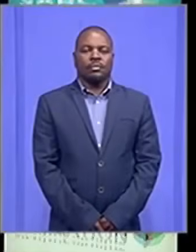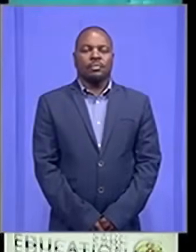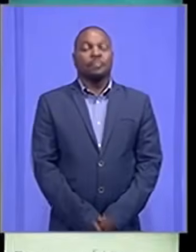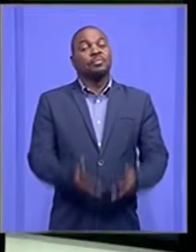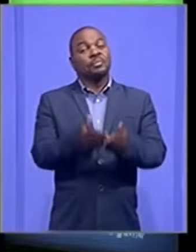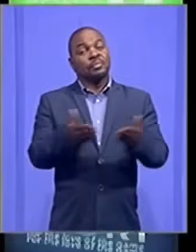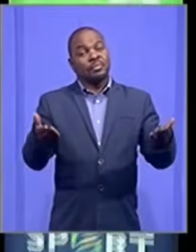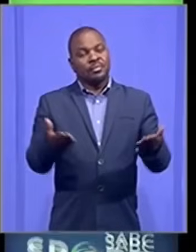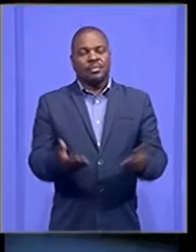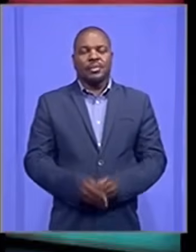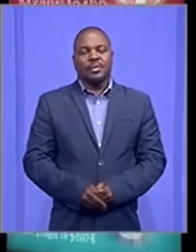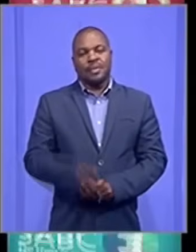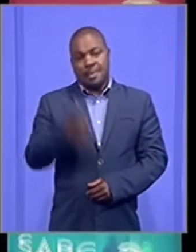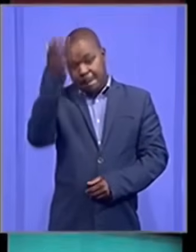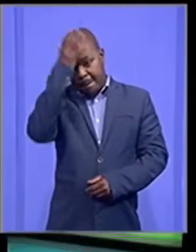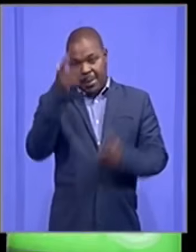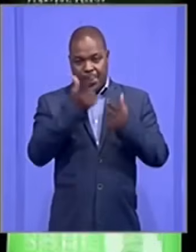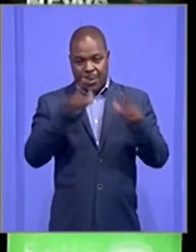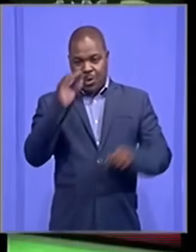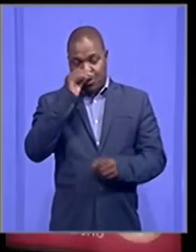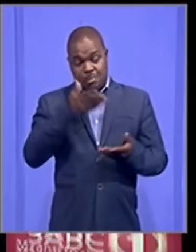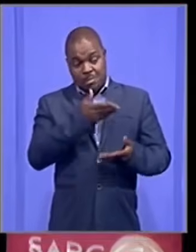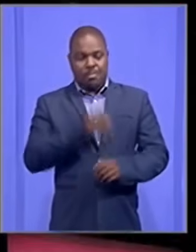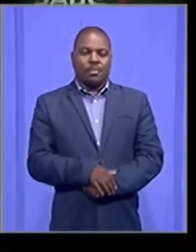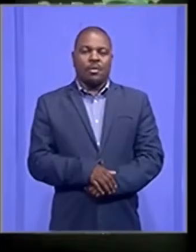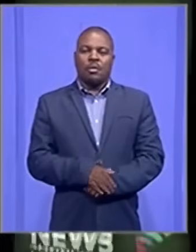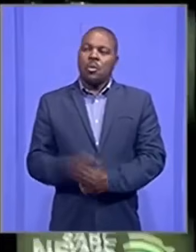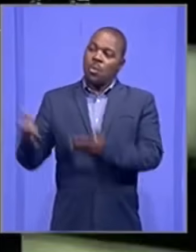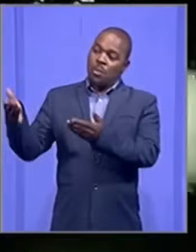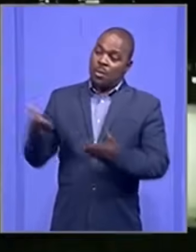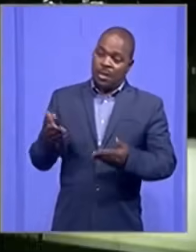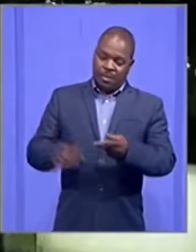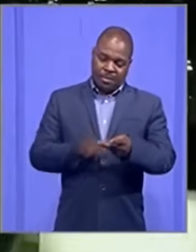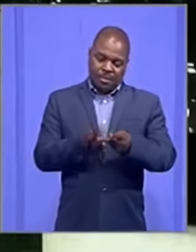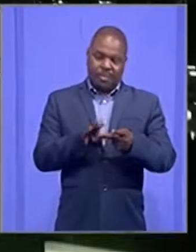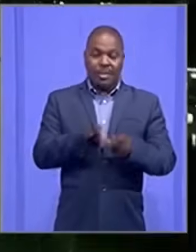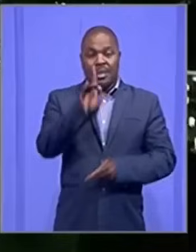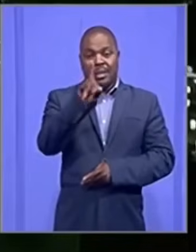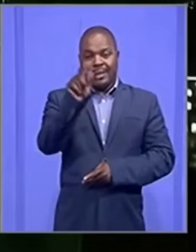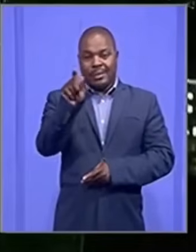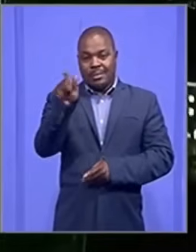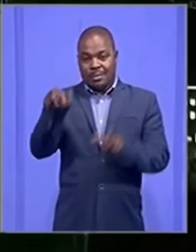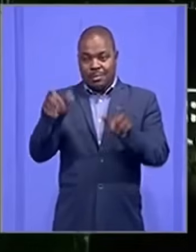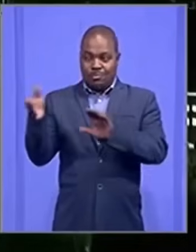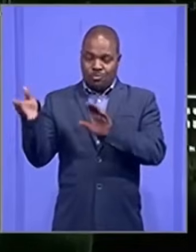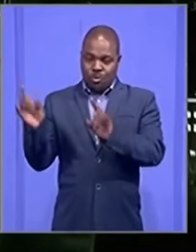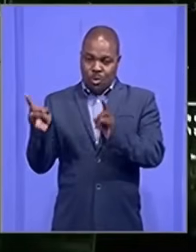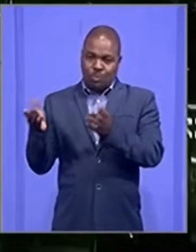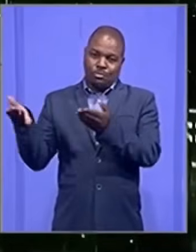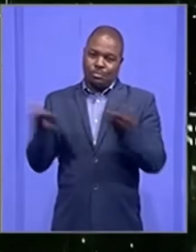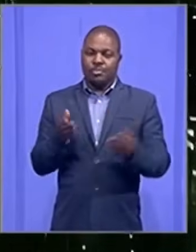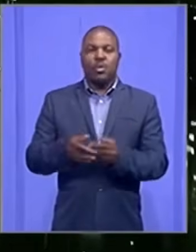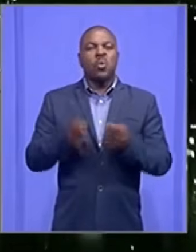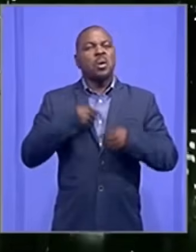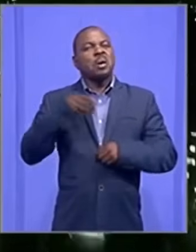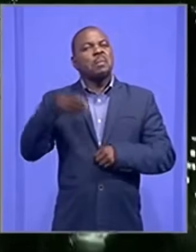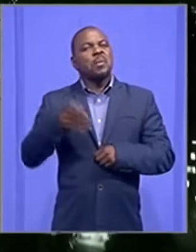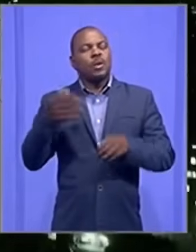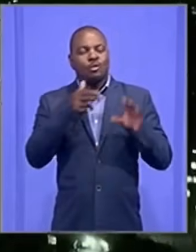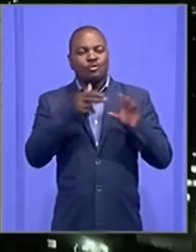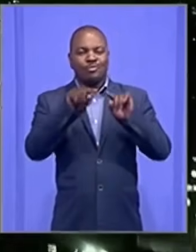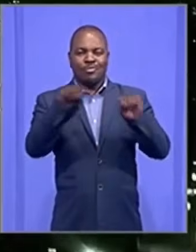Bagesho tse ke ditaba tsa le lemela Sepedi re a lamogela le babogedi ba rena ba kanala ya TTT. Re gasha go tswa